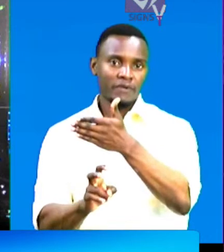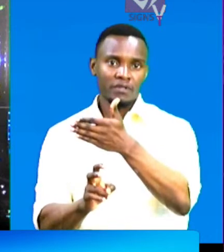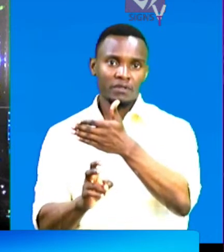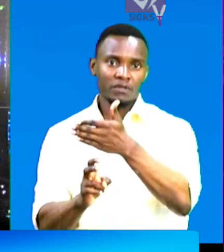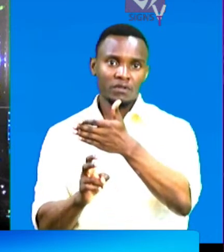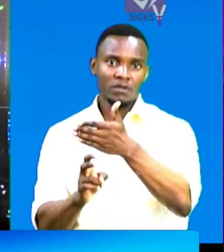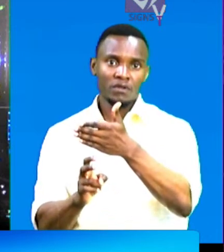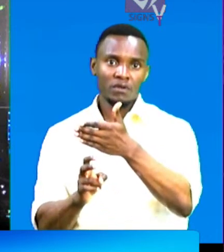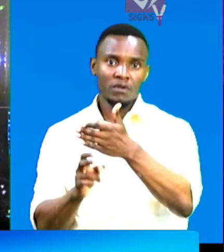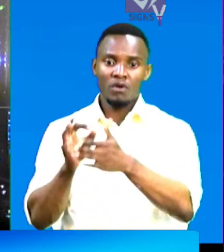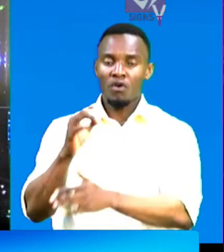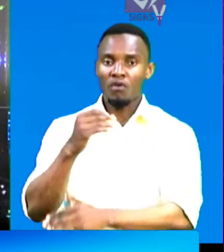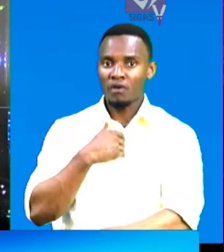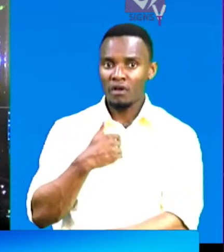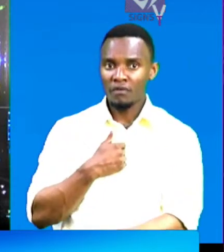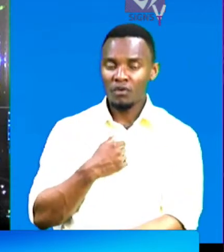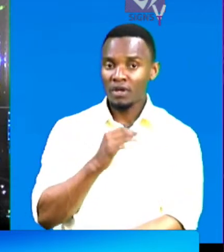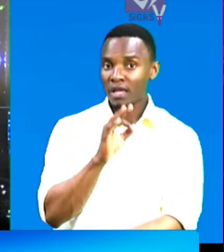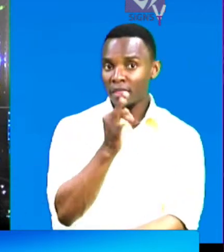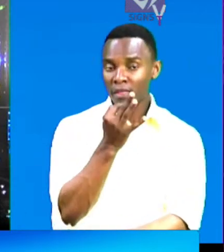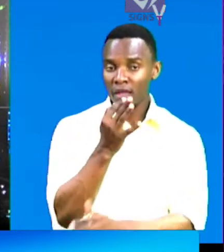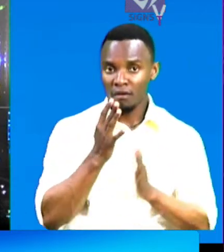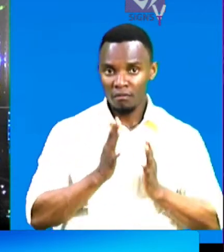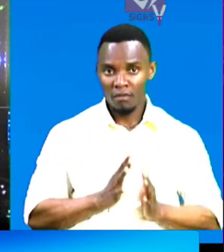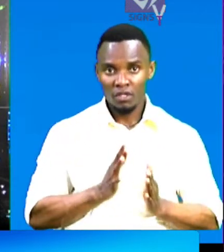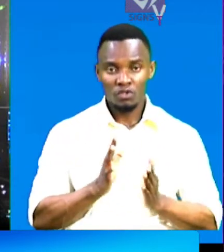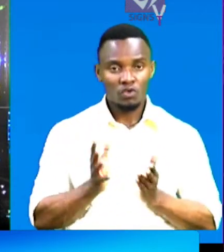having a third-party supplier.